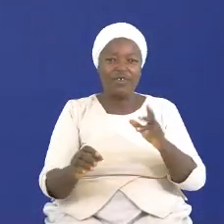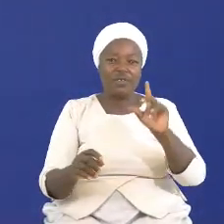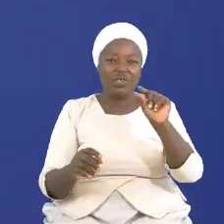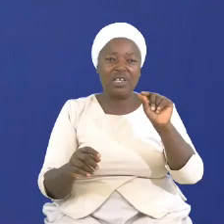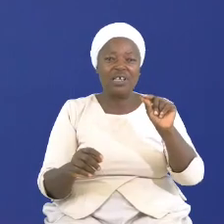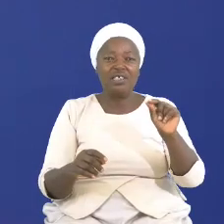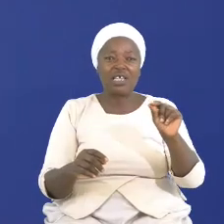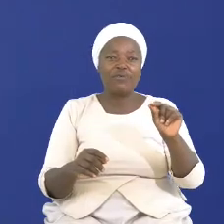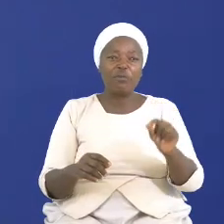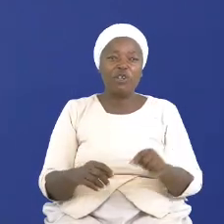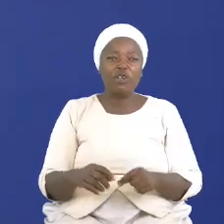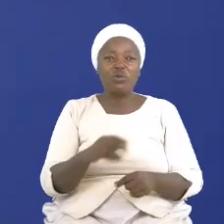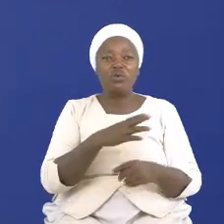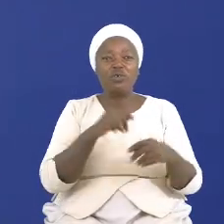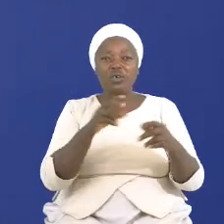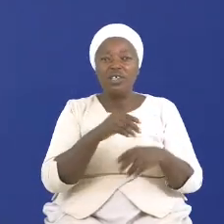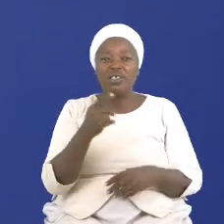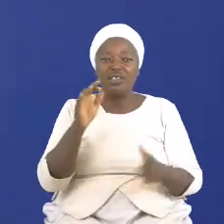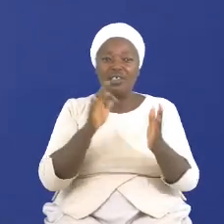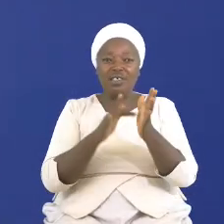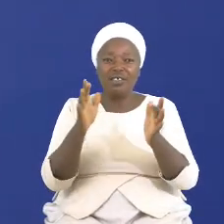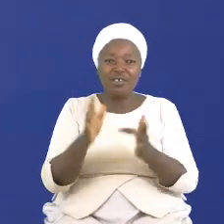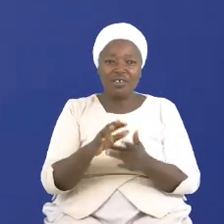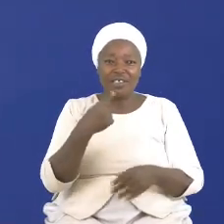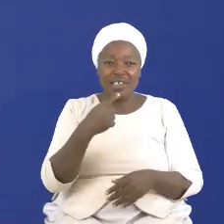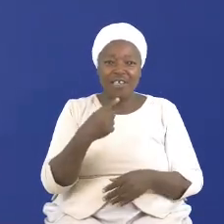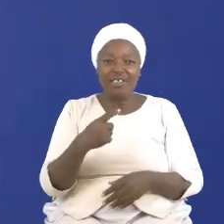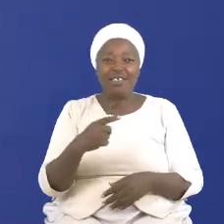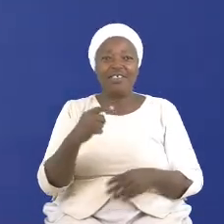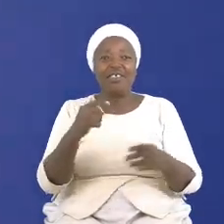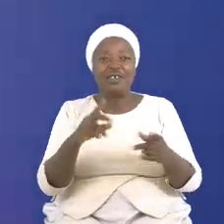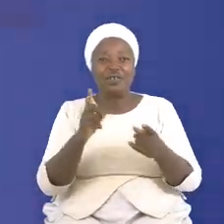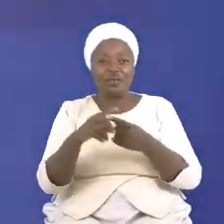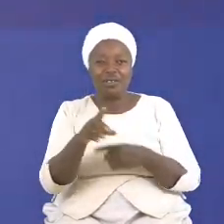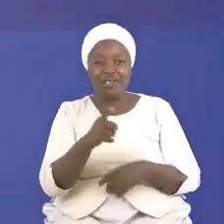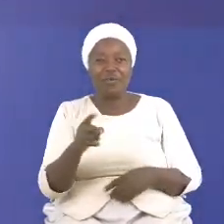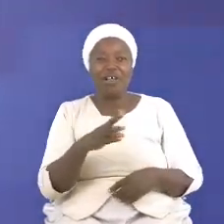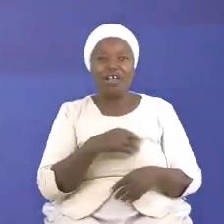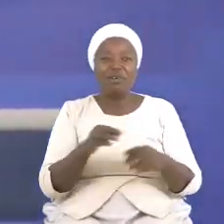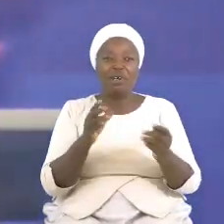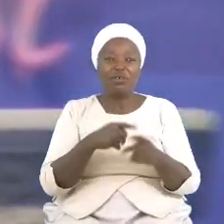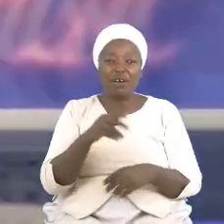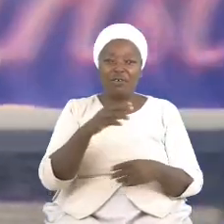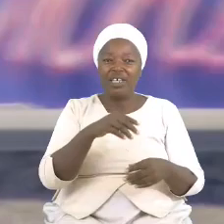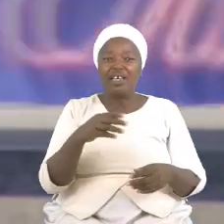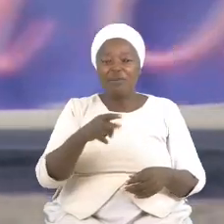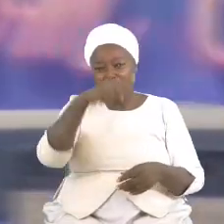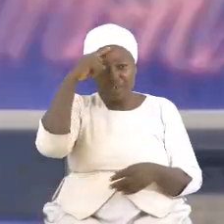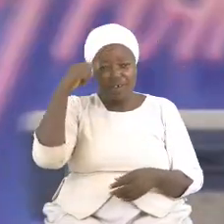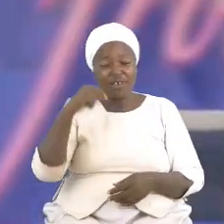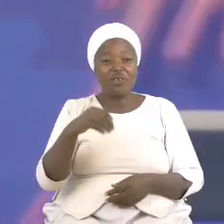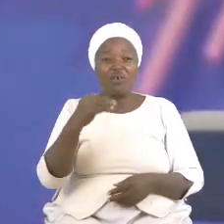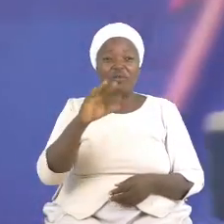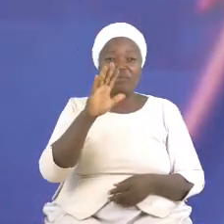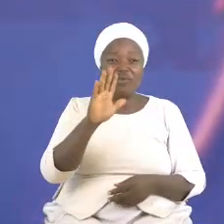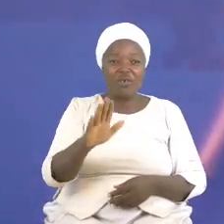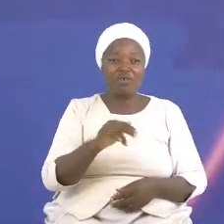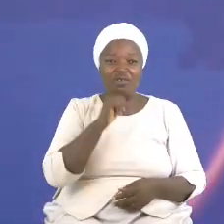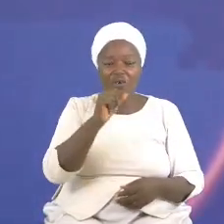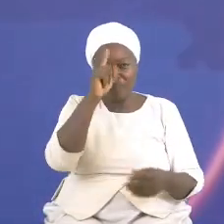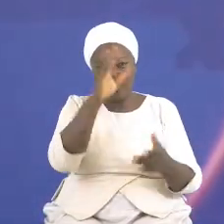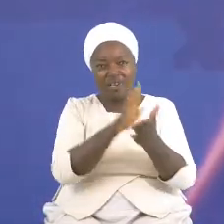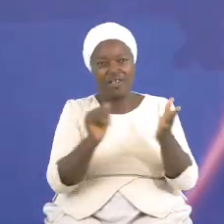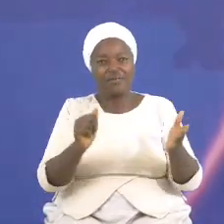says, Jesus said unto them, because of your unbelief. Hold